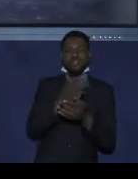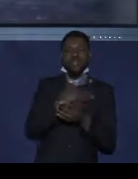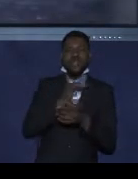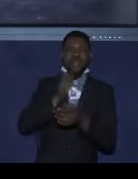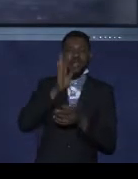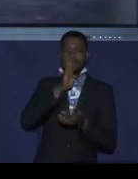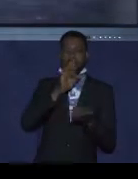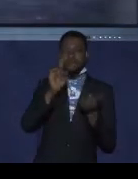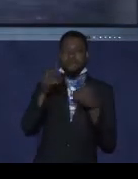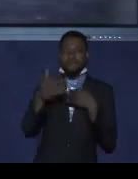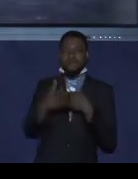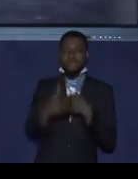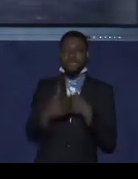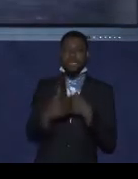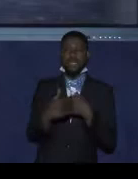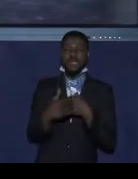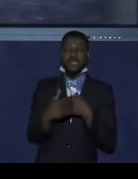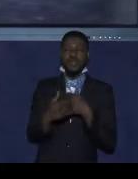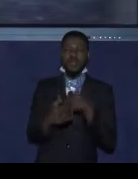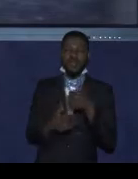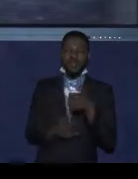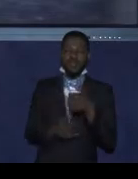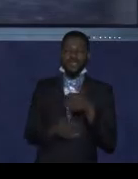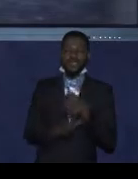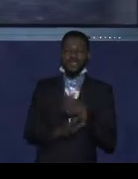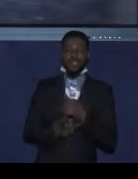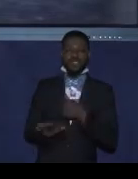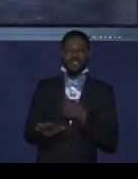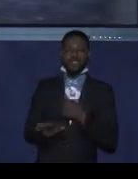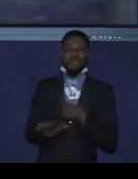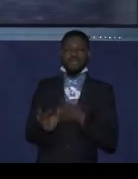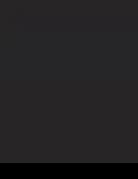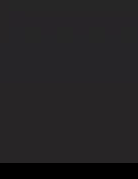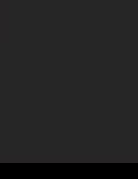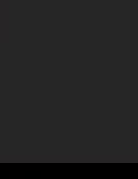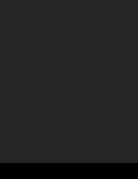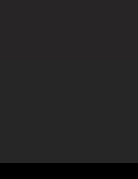assignment, and I'll be back to sign out. Well done, children.